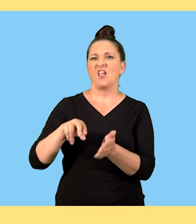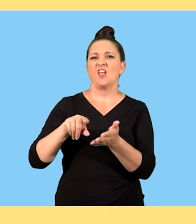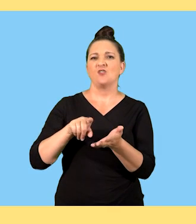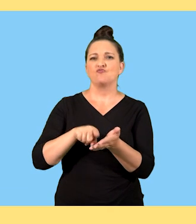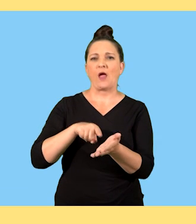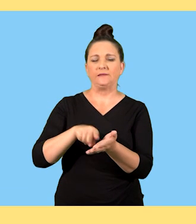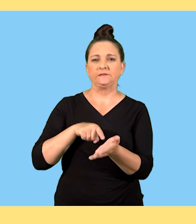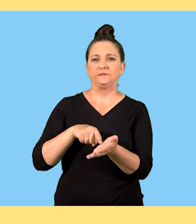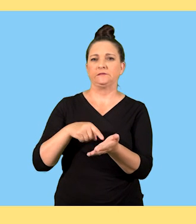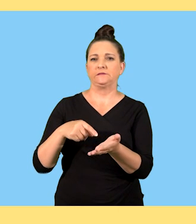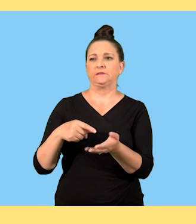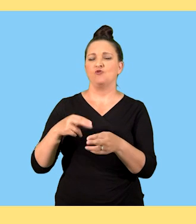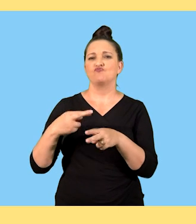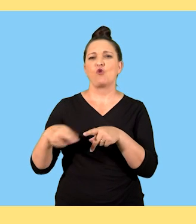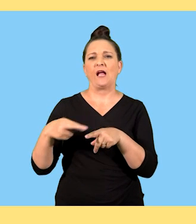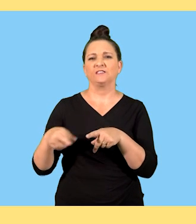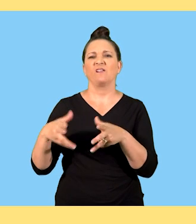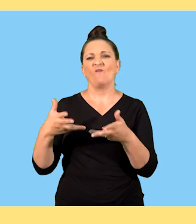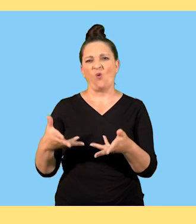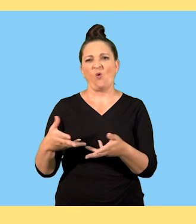out at 2,000 per month.